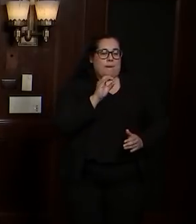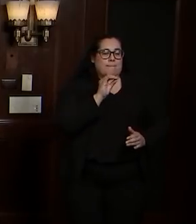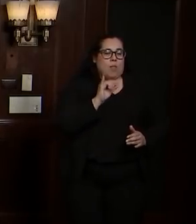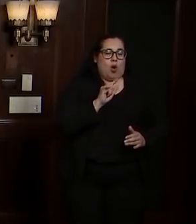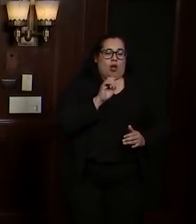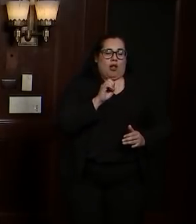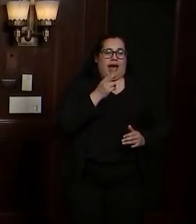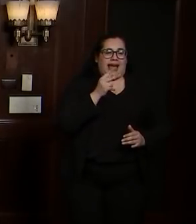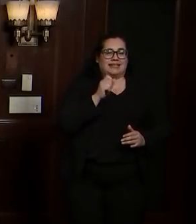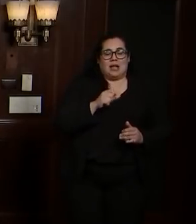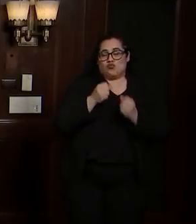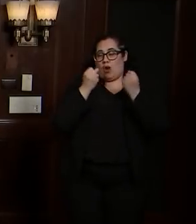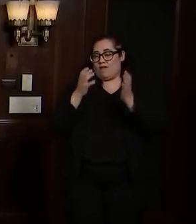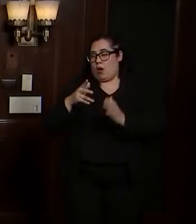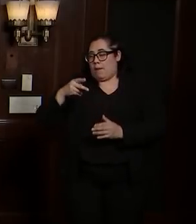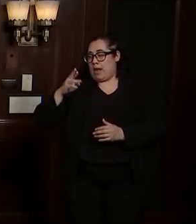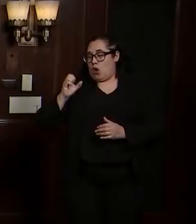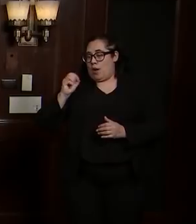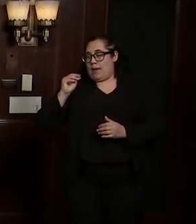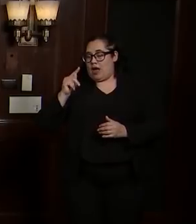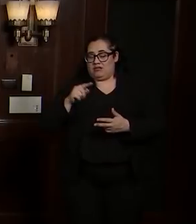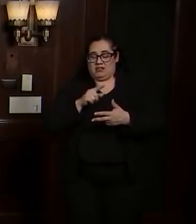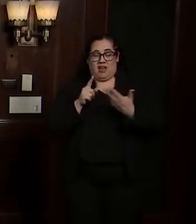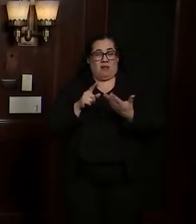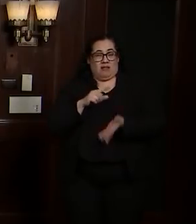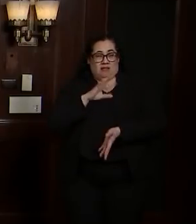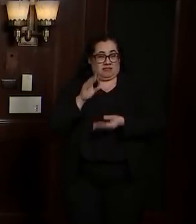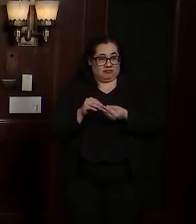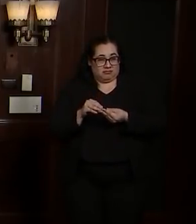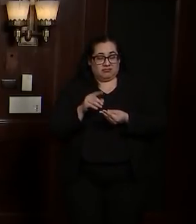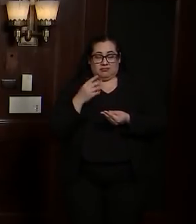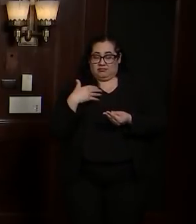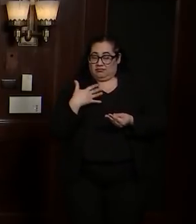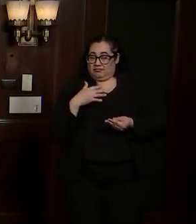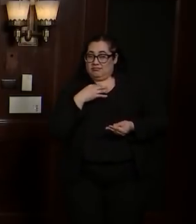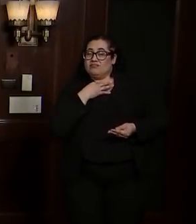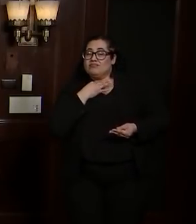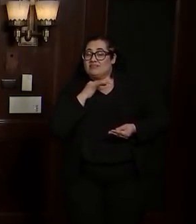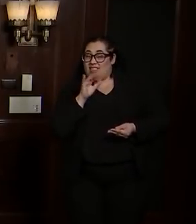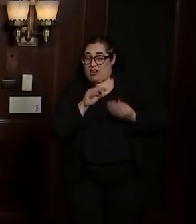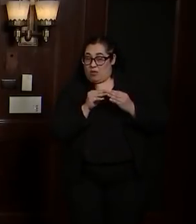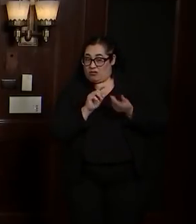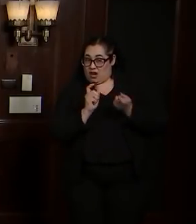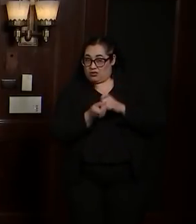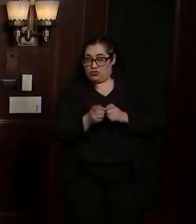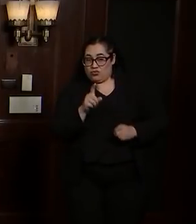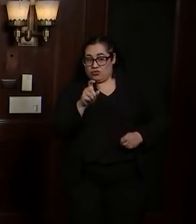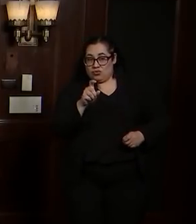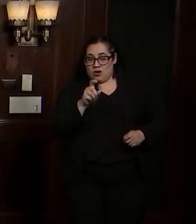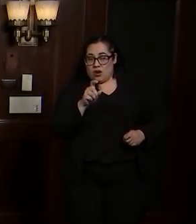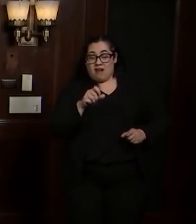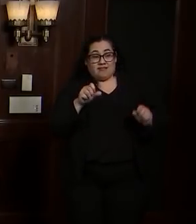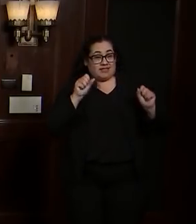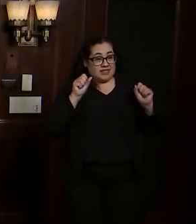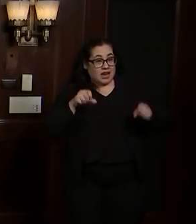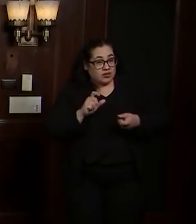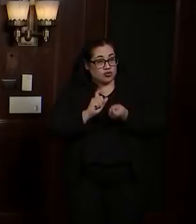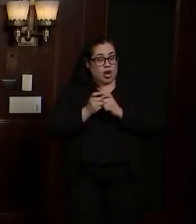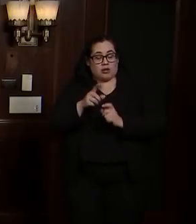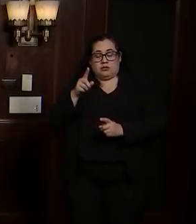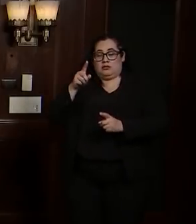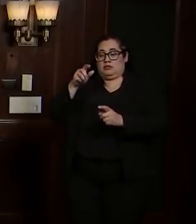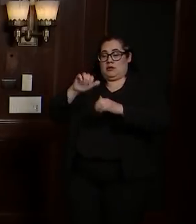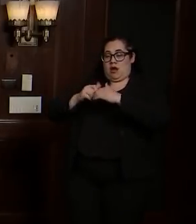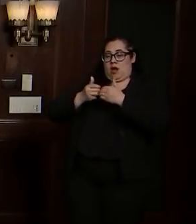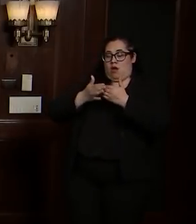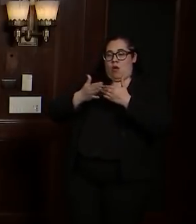Paramount. I'm just wondering if that figure changes, could change the dynamic